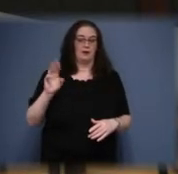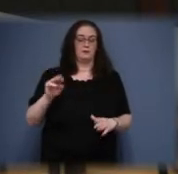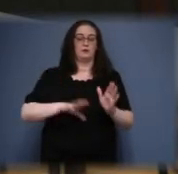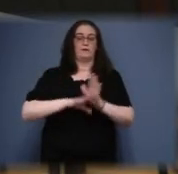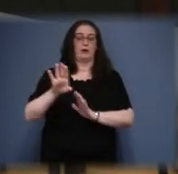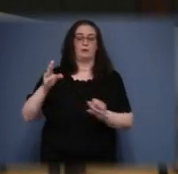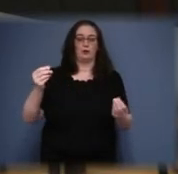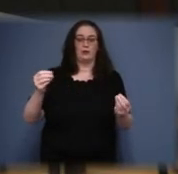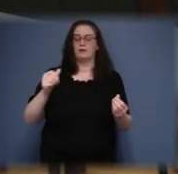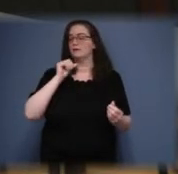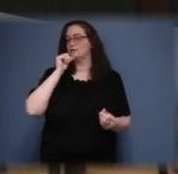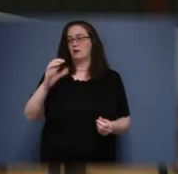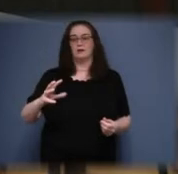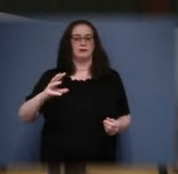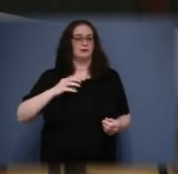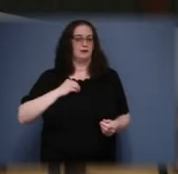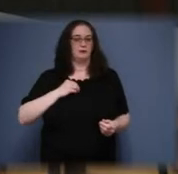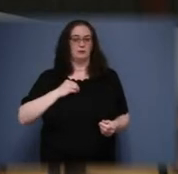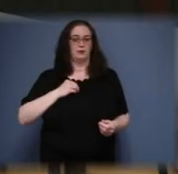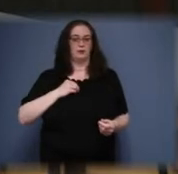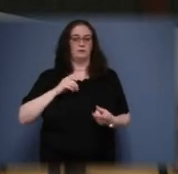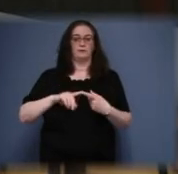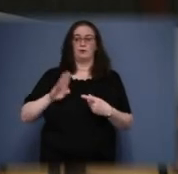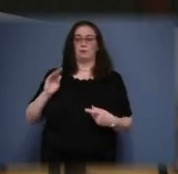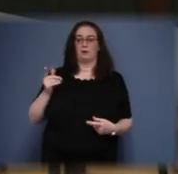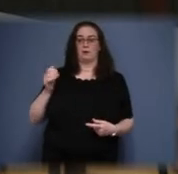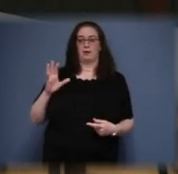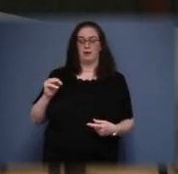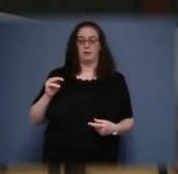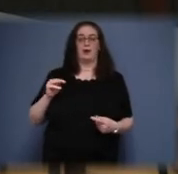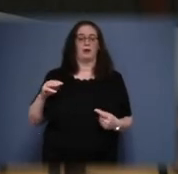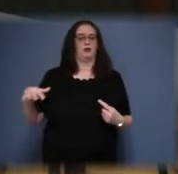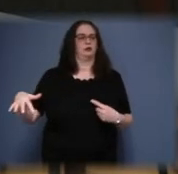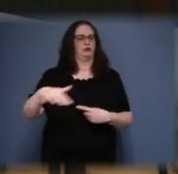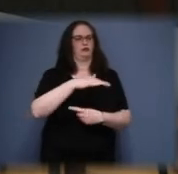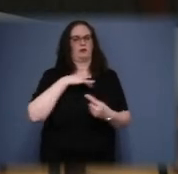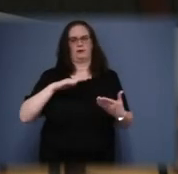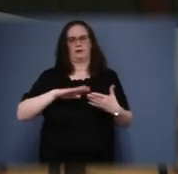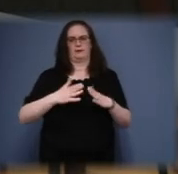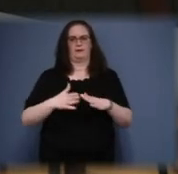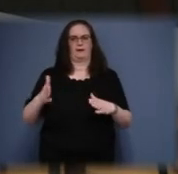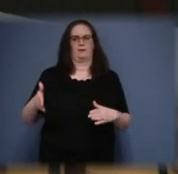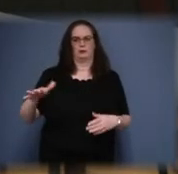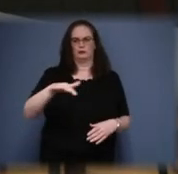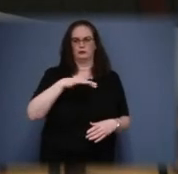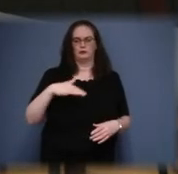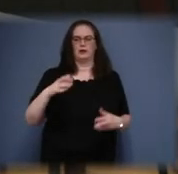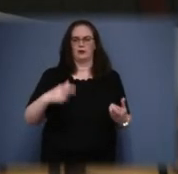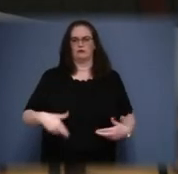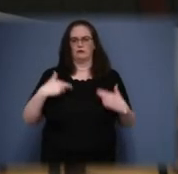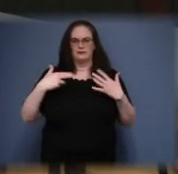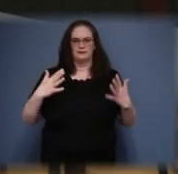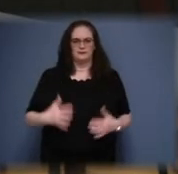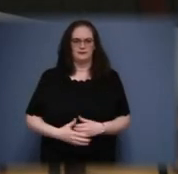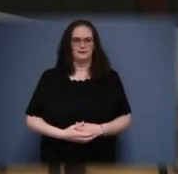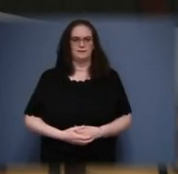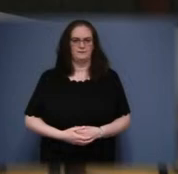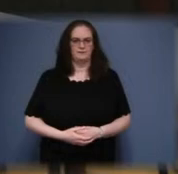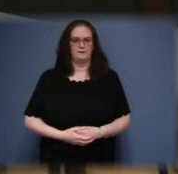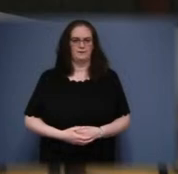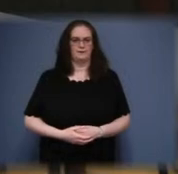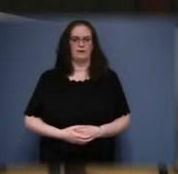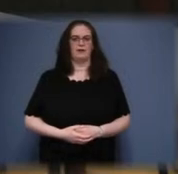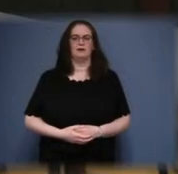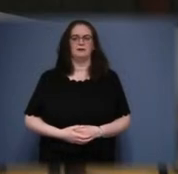your land is unacceptable to Buckingham and surrounding neighbors and residents. We have filled the